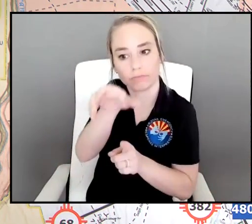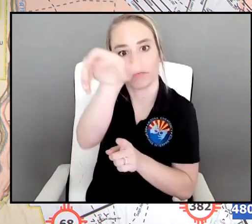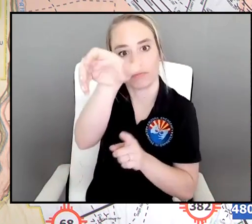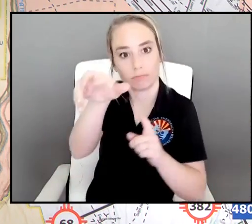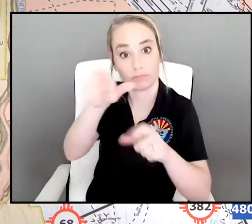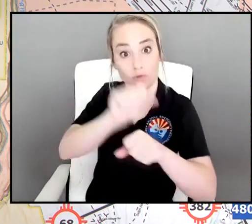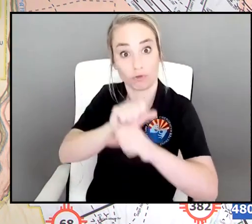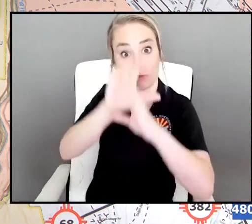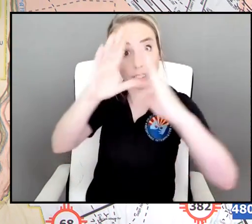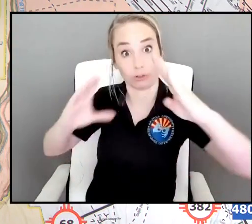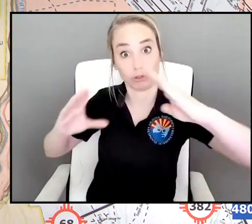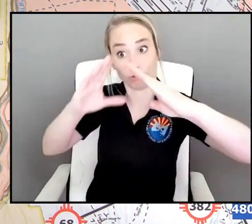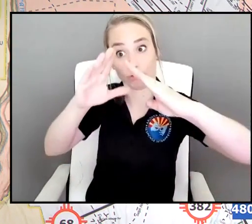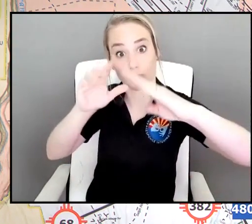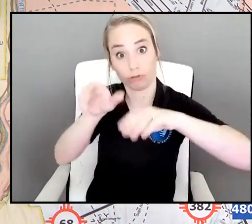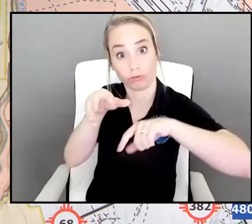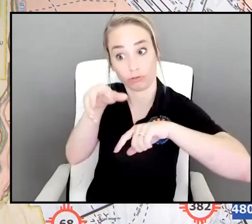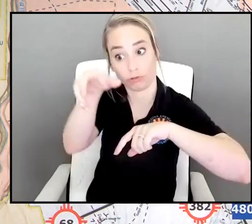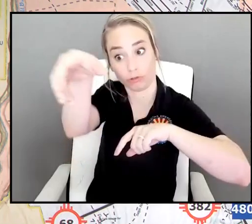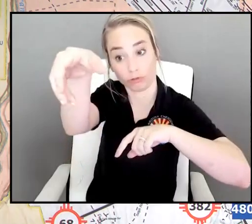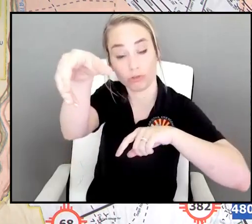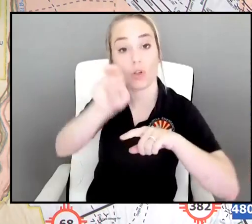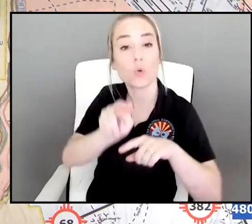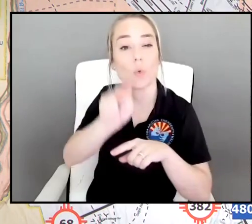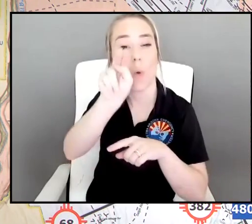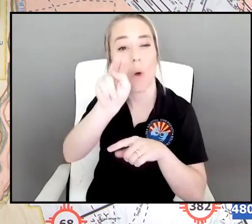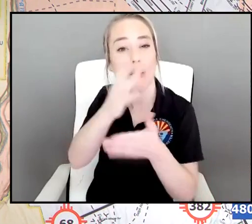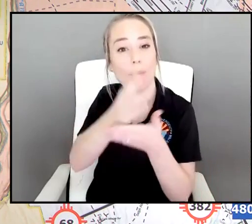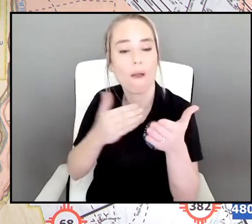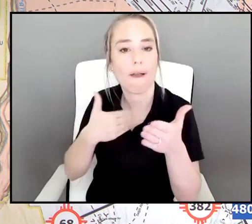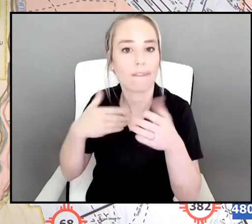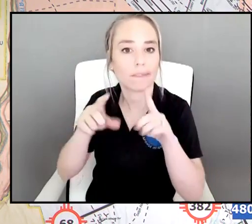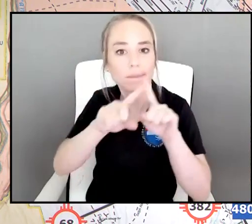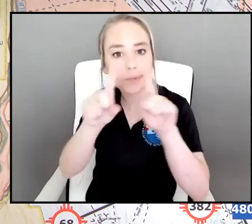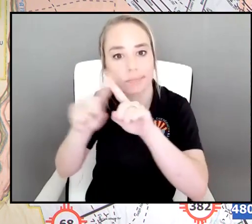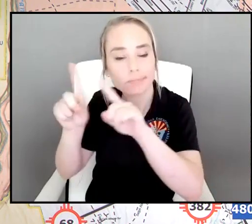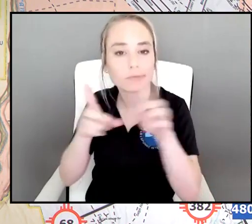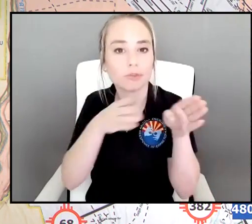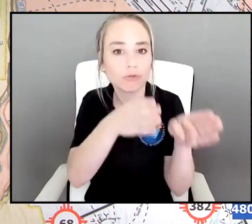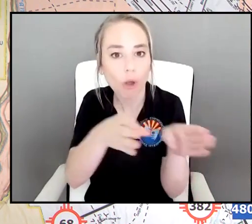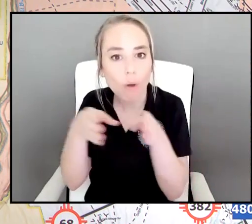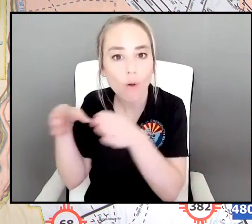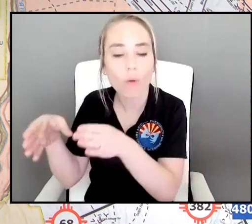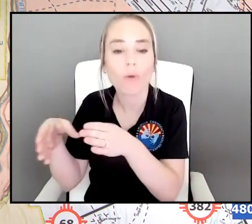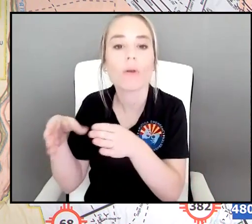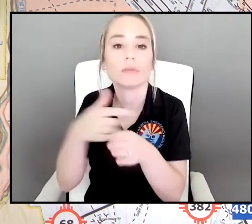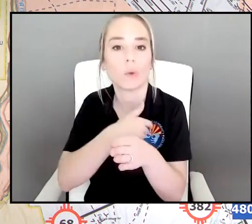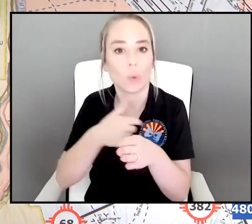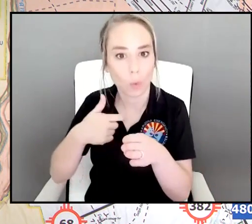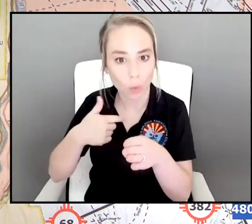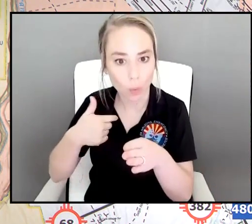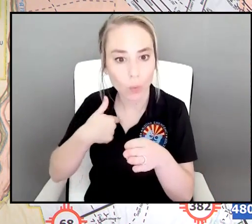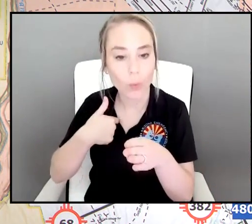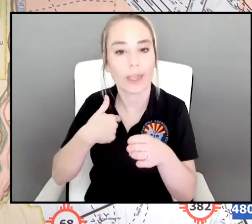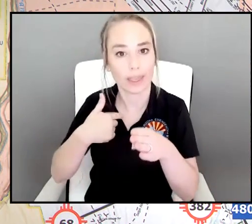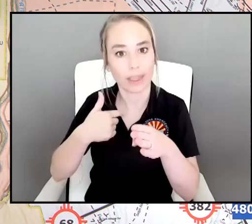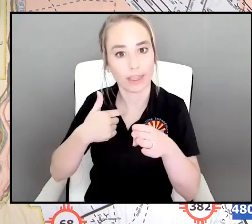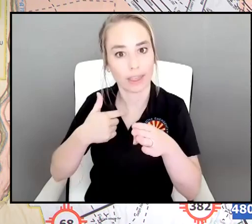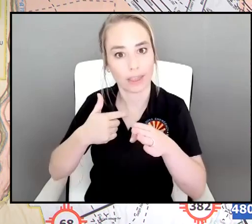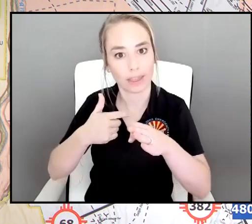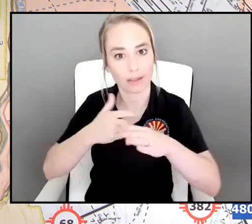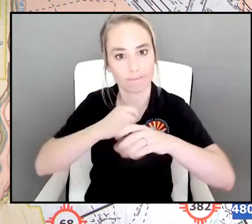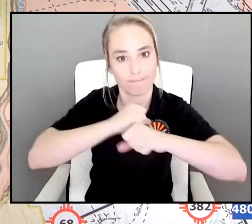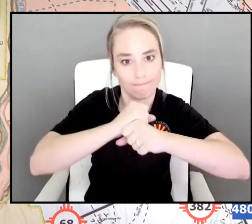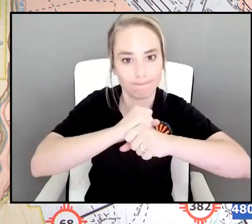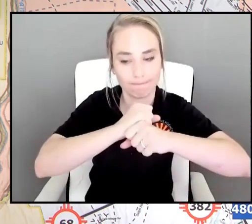side of that ridge is a series of roads and some roads that we ended up pushing in to connect